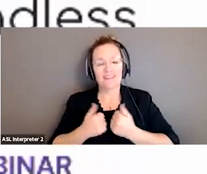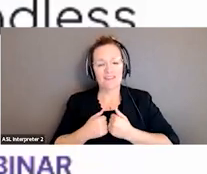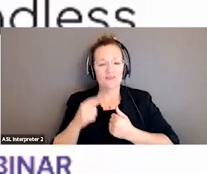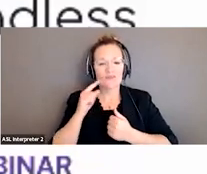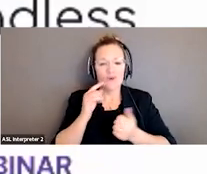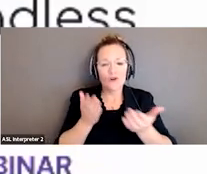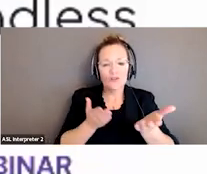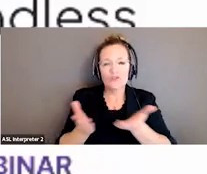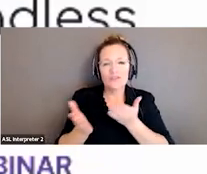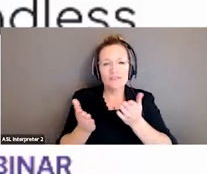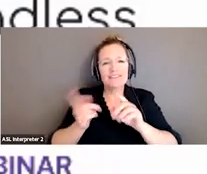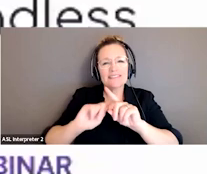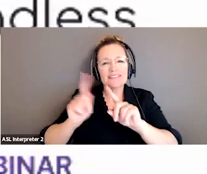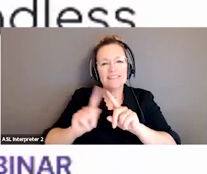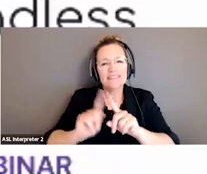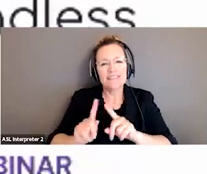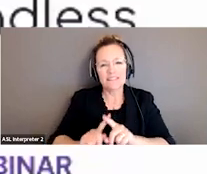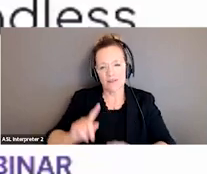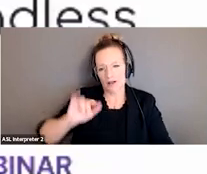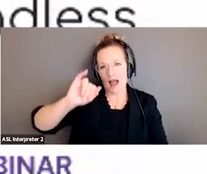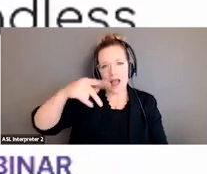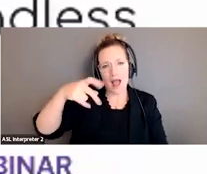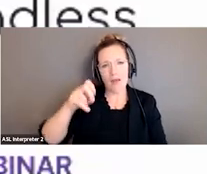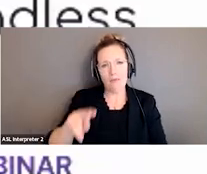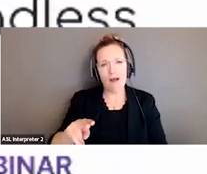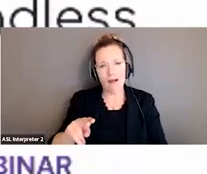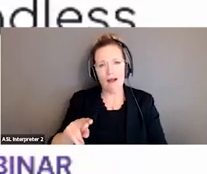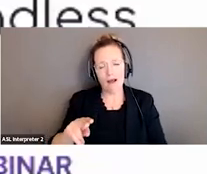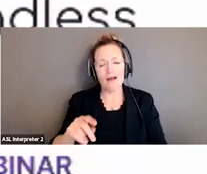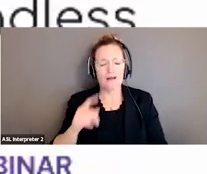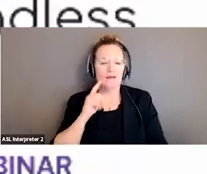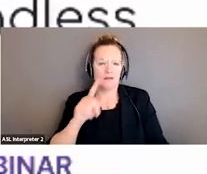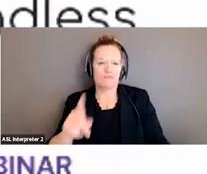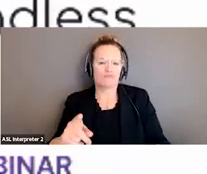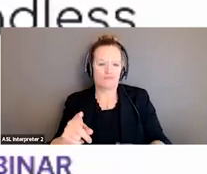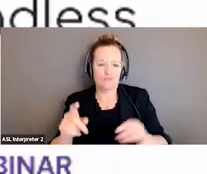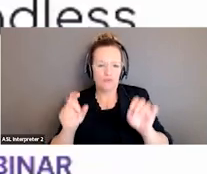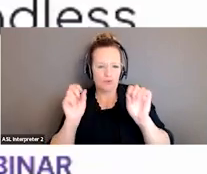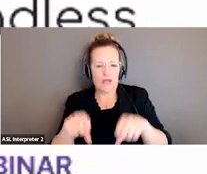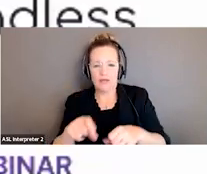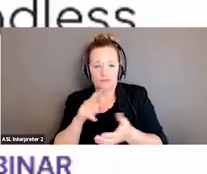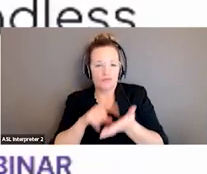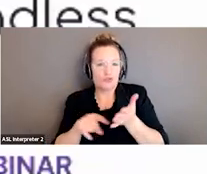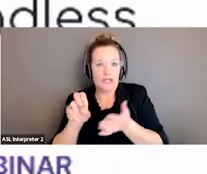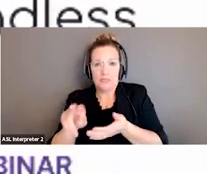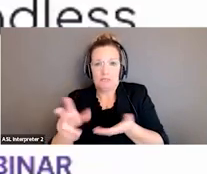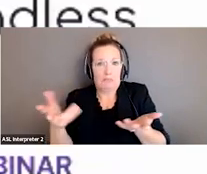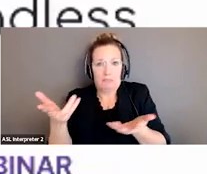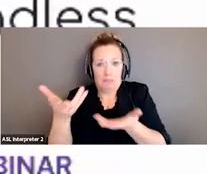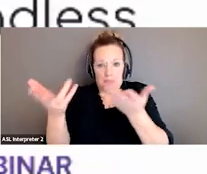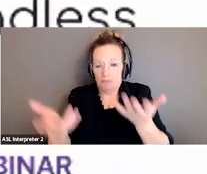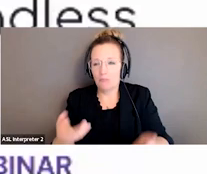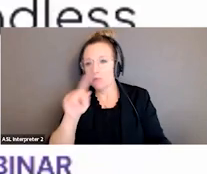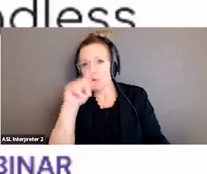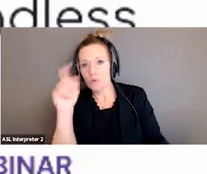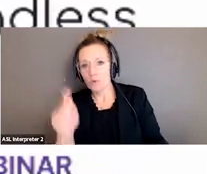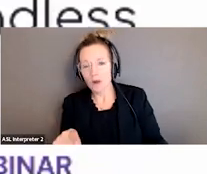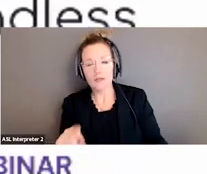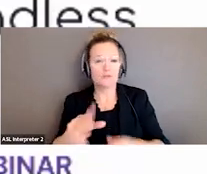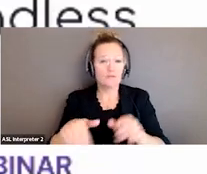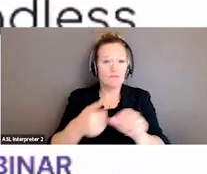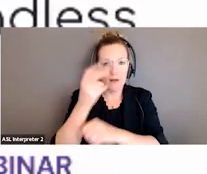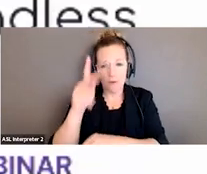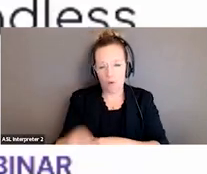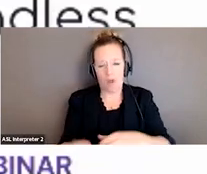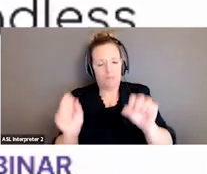at IPON email. And then you can just check in on whatever follow-up questions that you